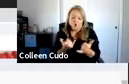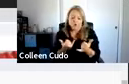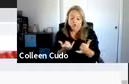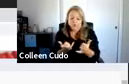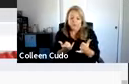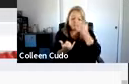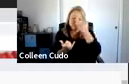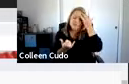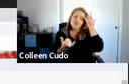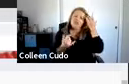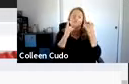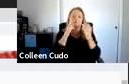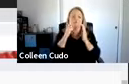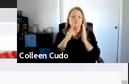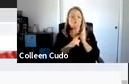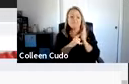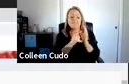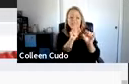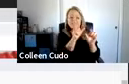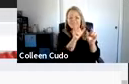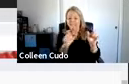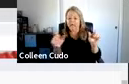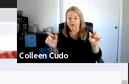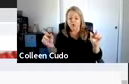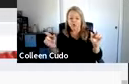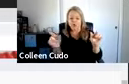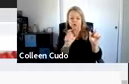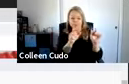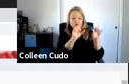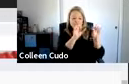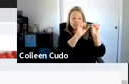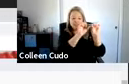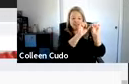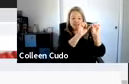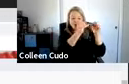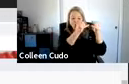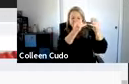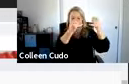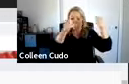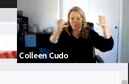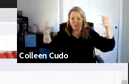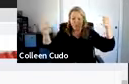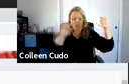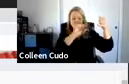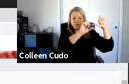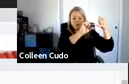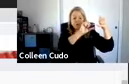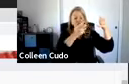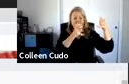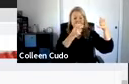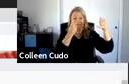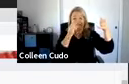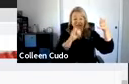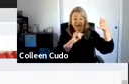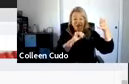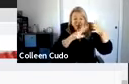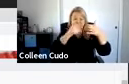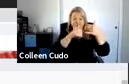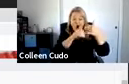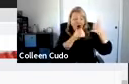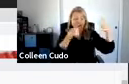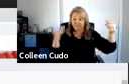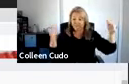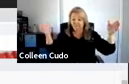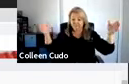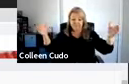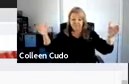will notice here a slider bar that will help you identify a particular time period. So if you would not want to see the entire time period